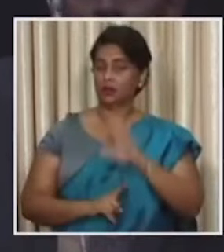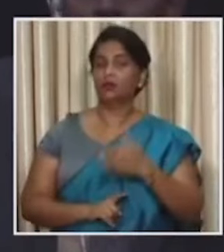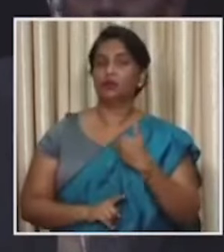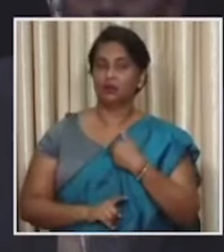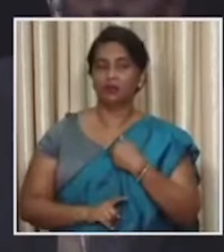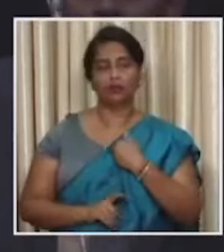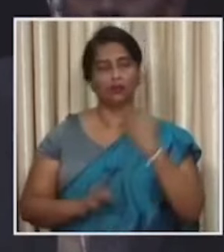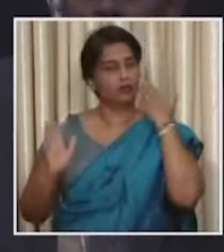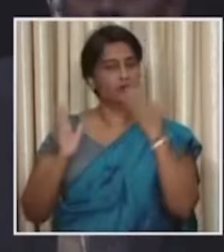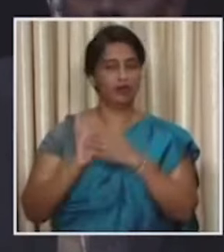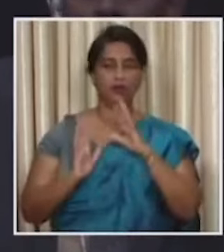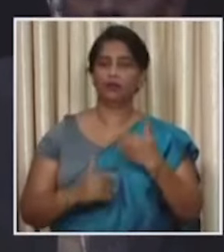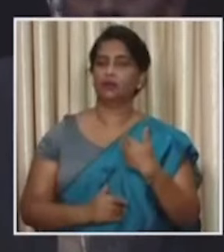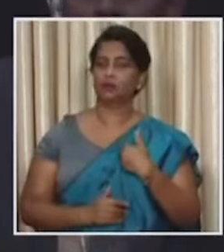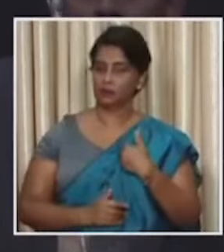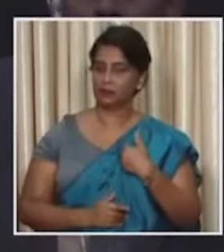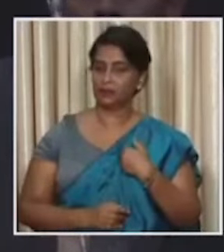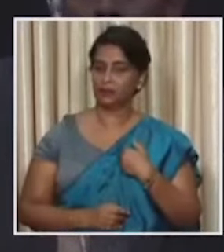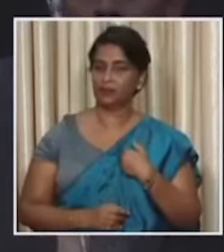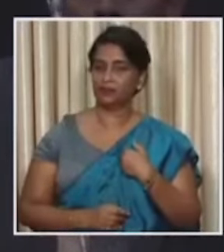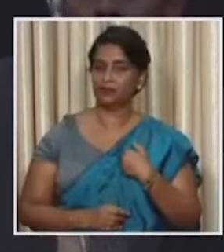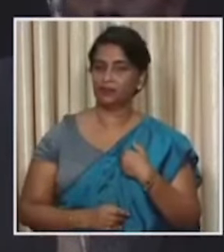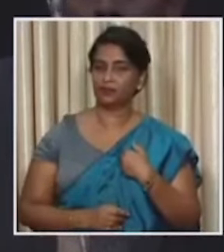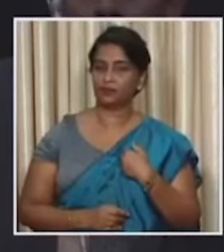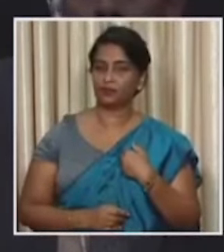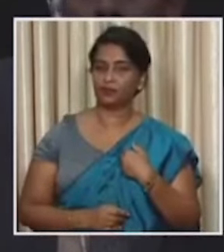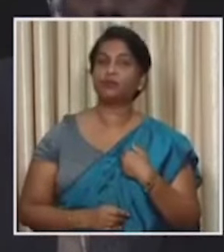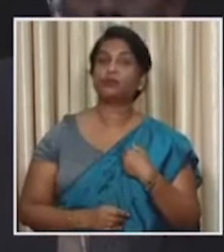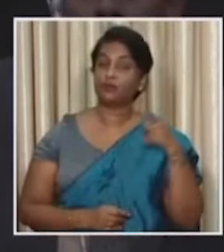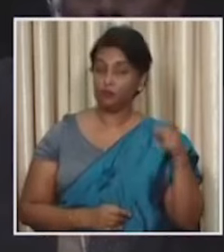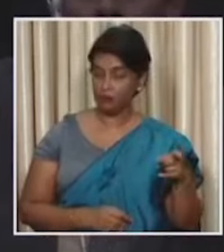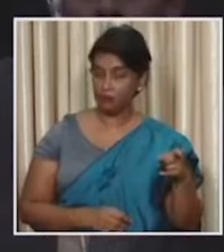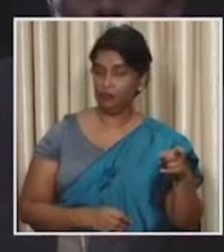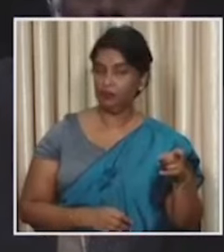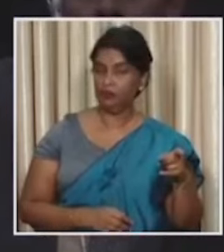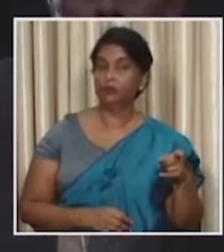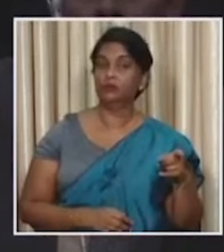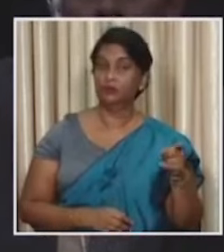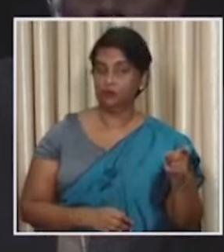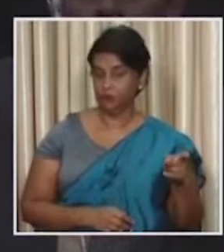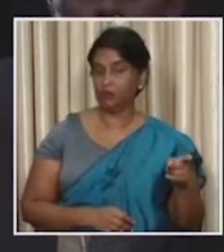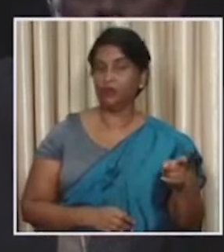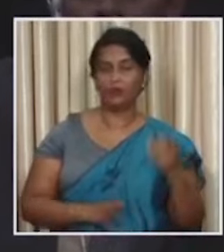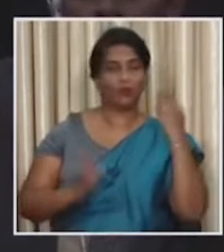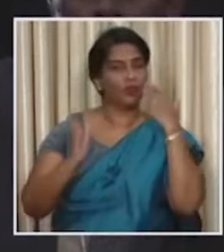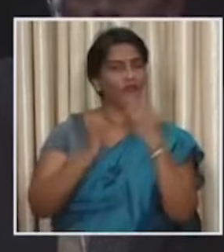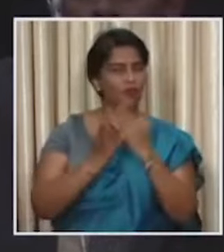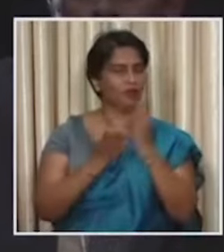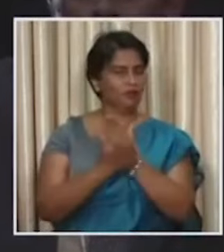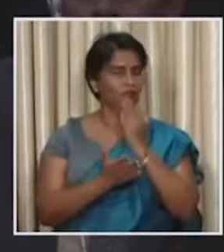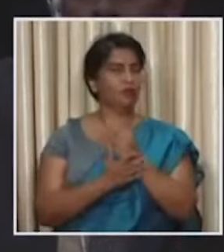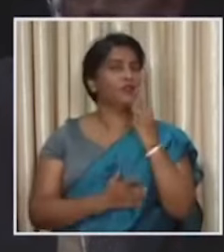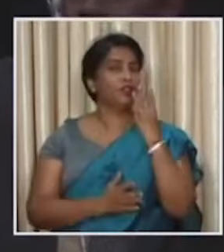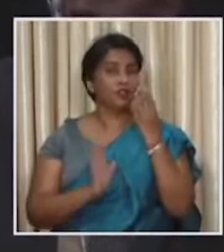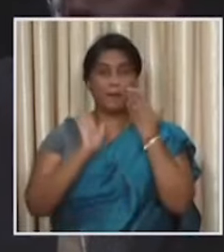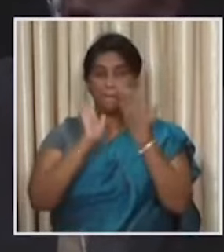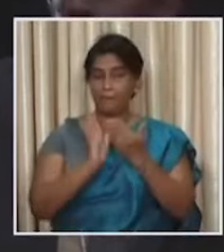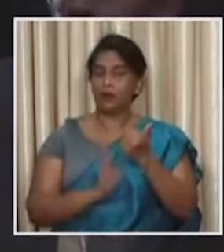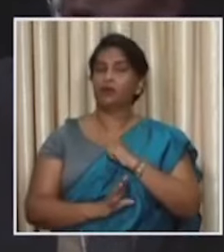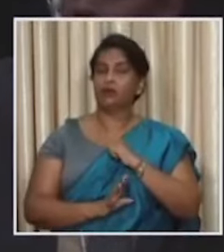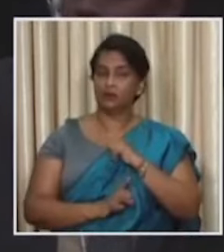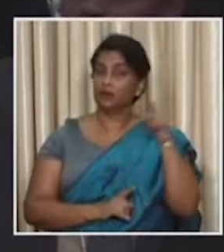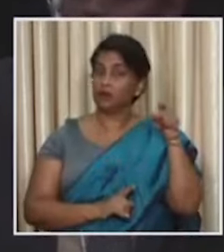Deputy Speaker, to those three paragraphs because subsequently he goes on to say